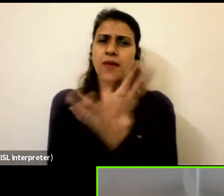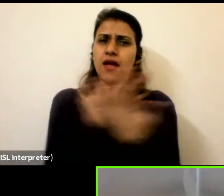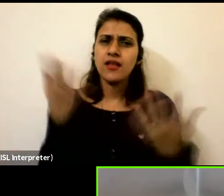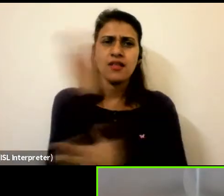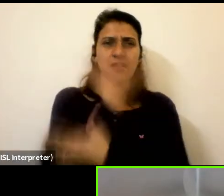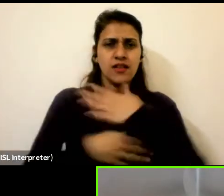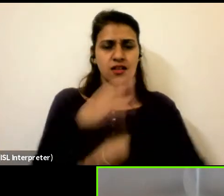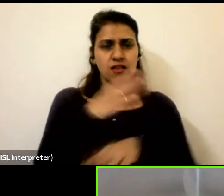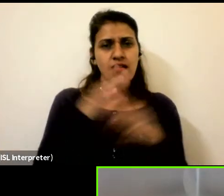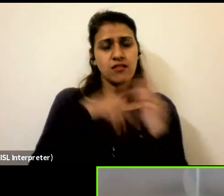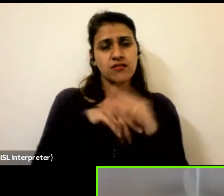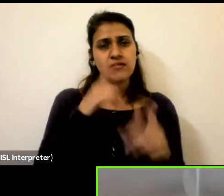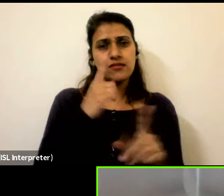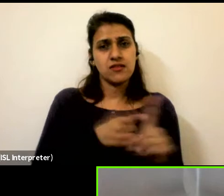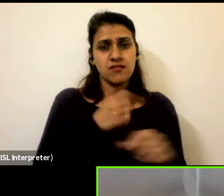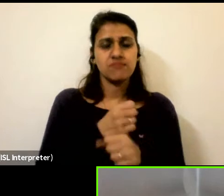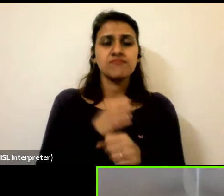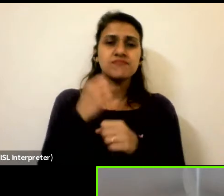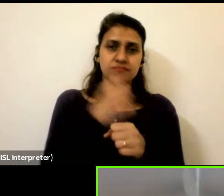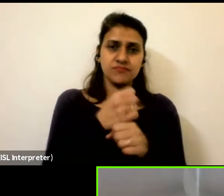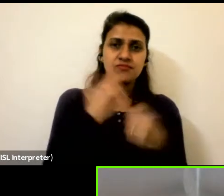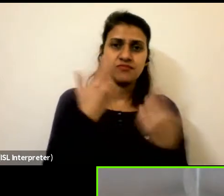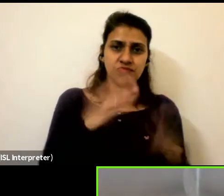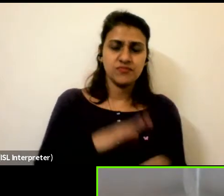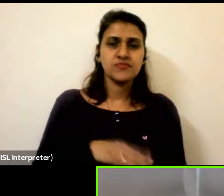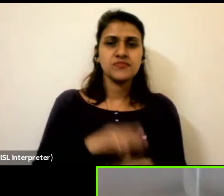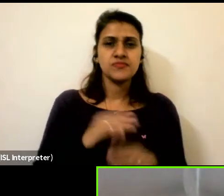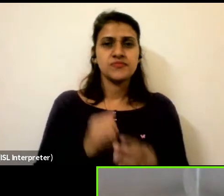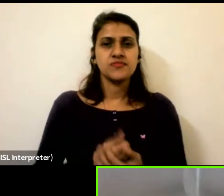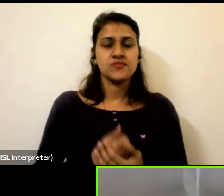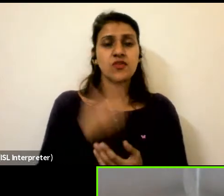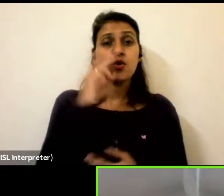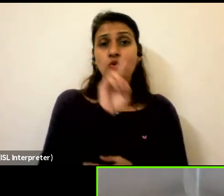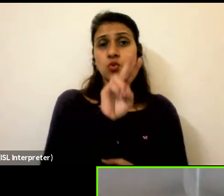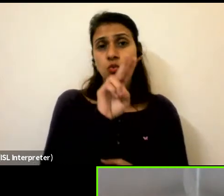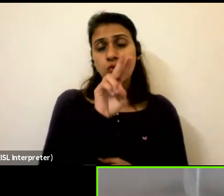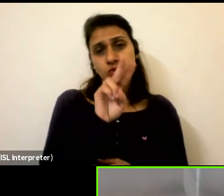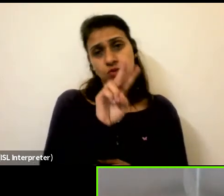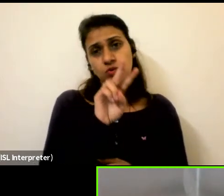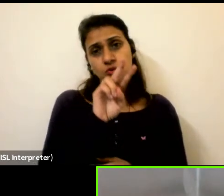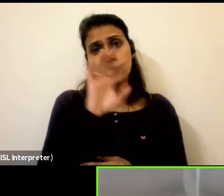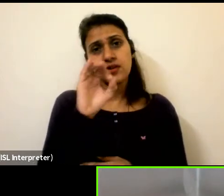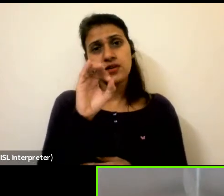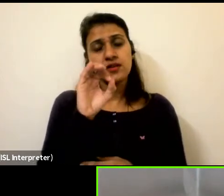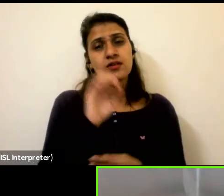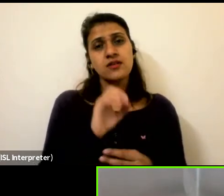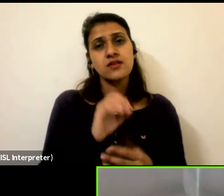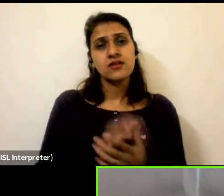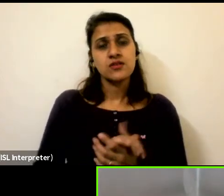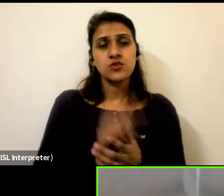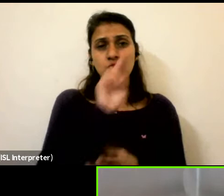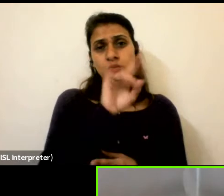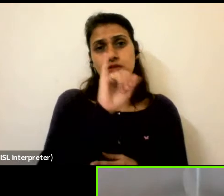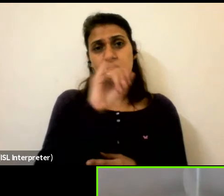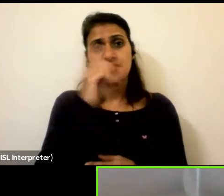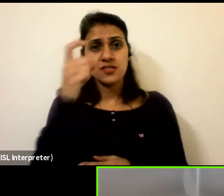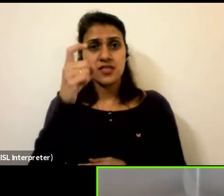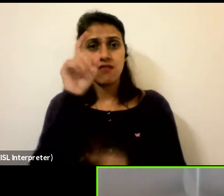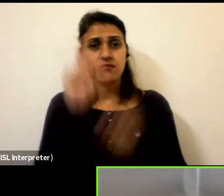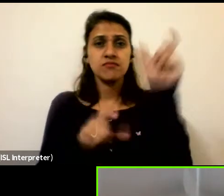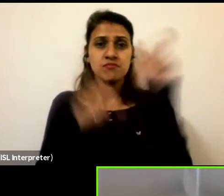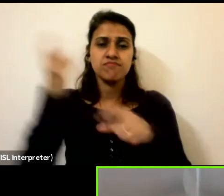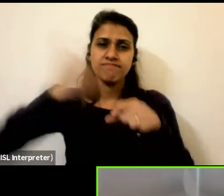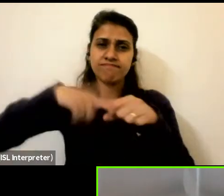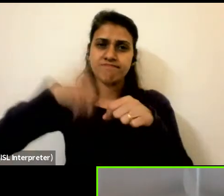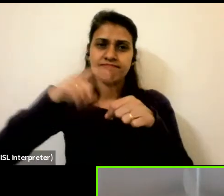one particular year. So that year we had integrated about 267 people into fully productive roles. And I